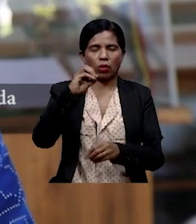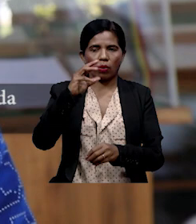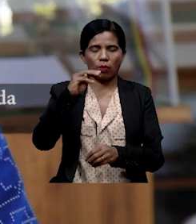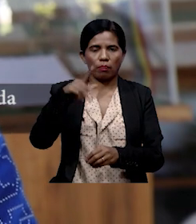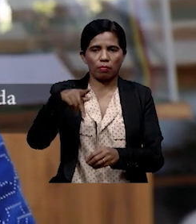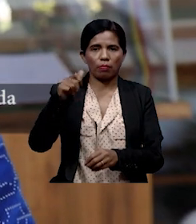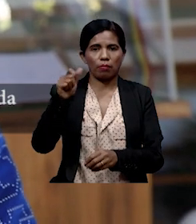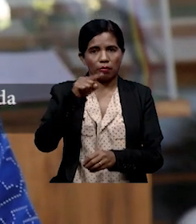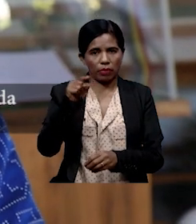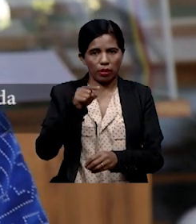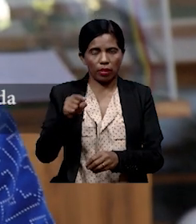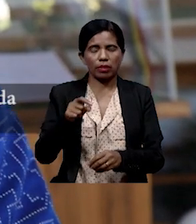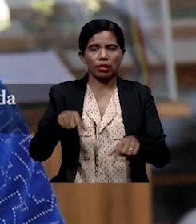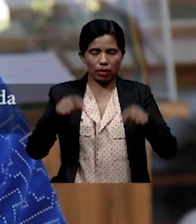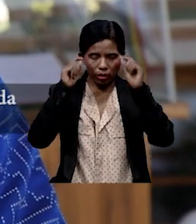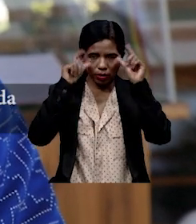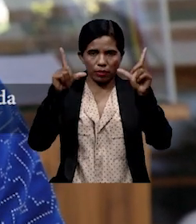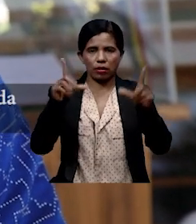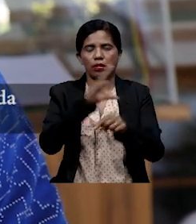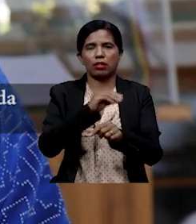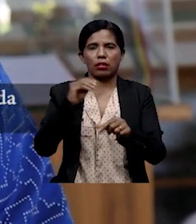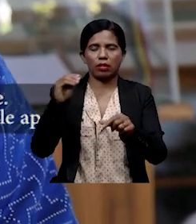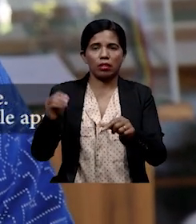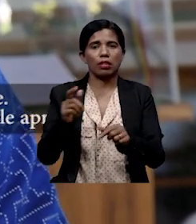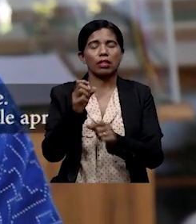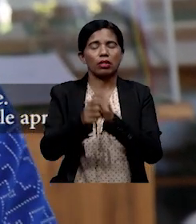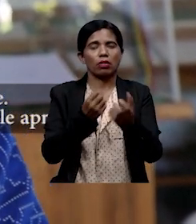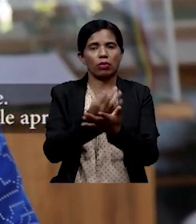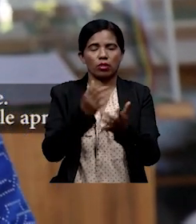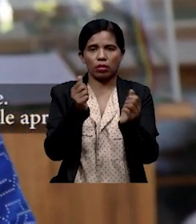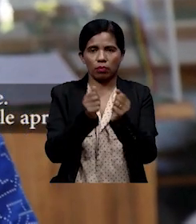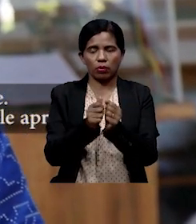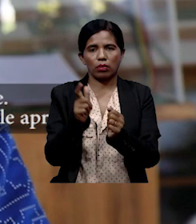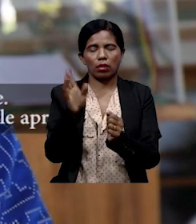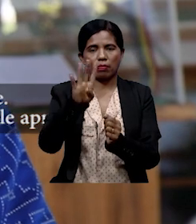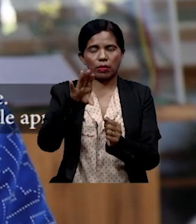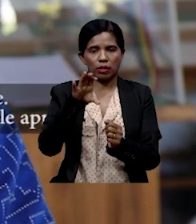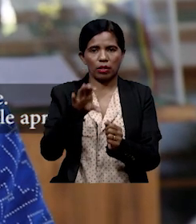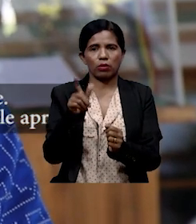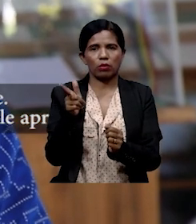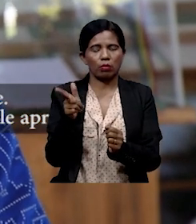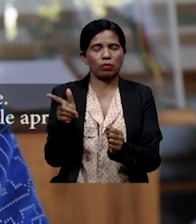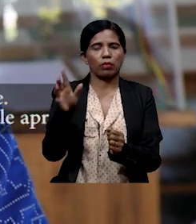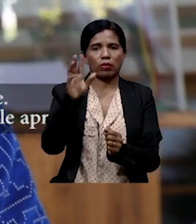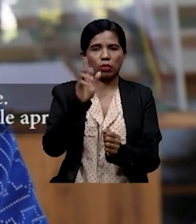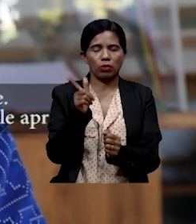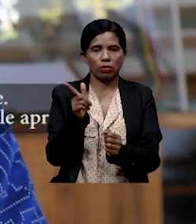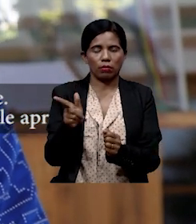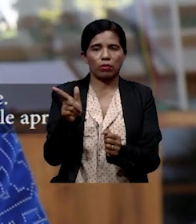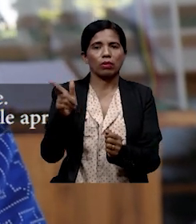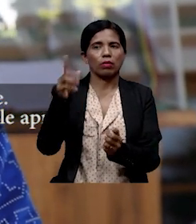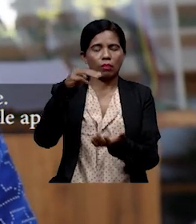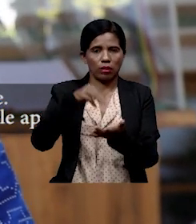Timor-Leste, totaling some $420 million alongside of the $64 million investment